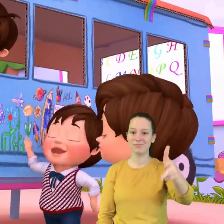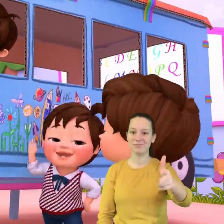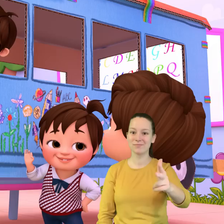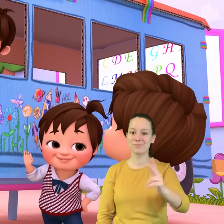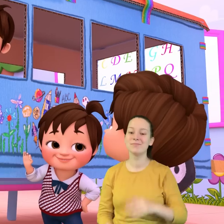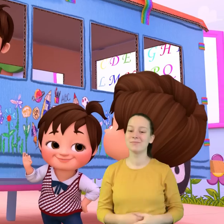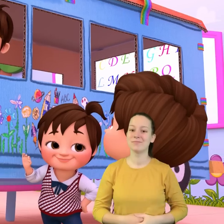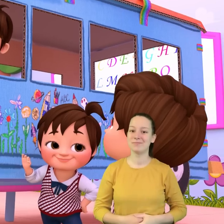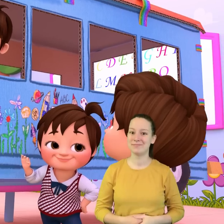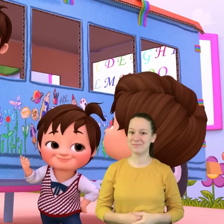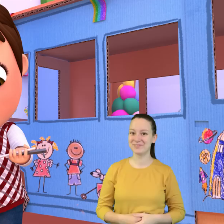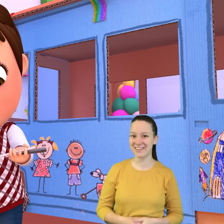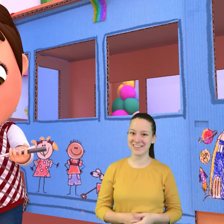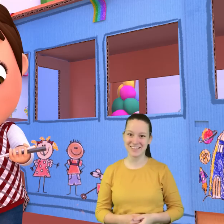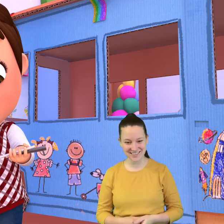please